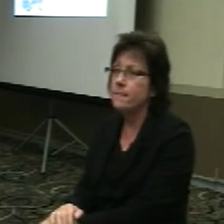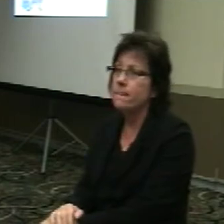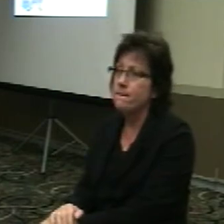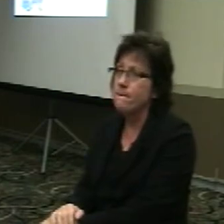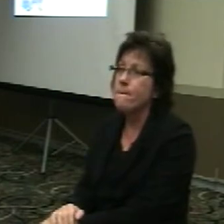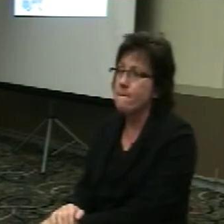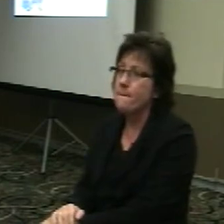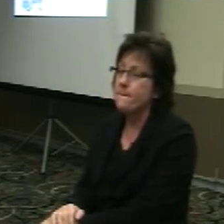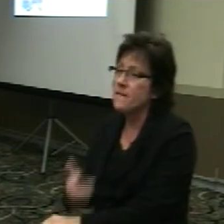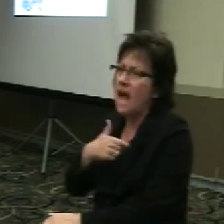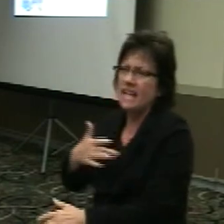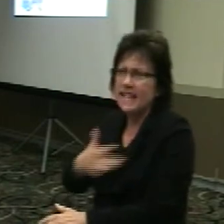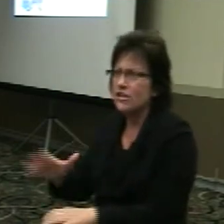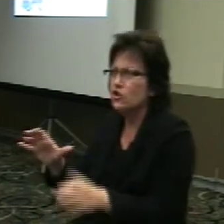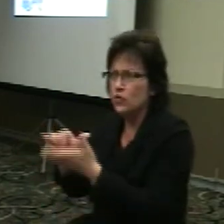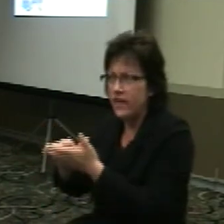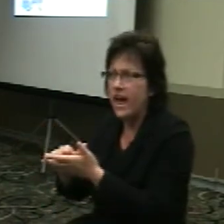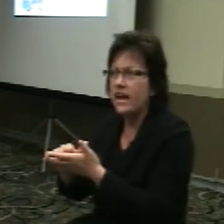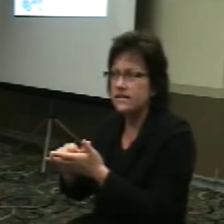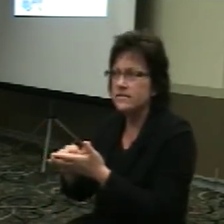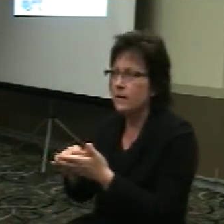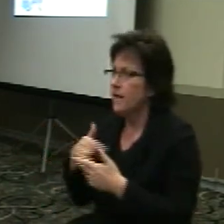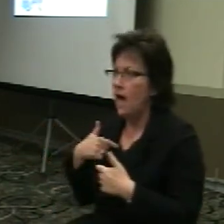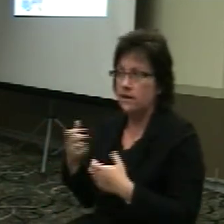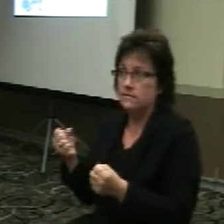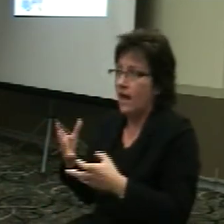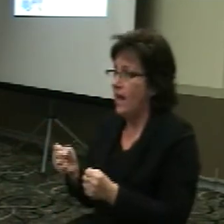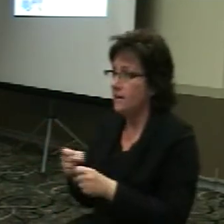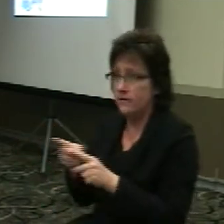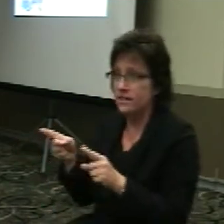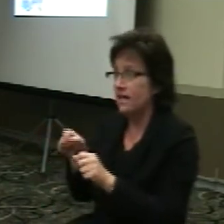No? Okay. I tend to do that, so just hit me.